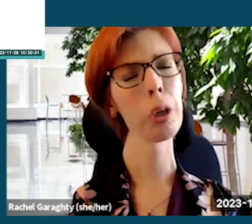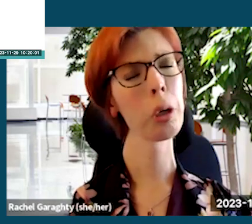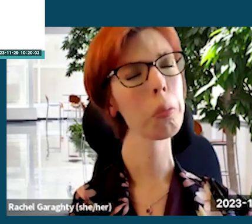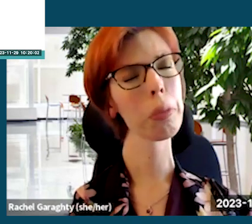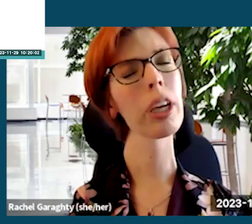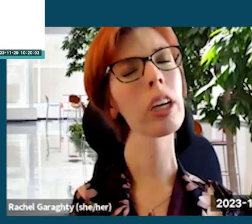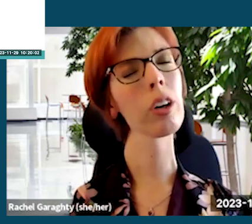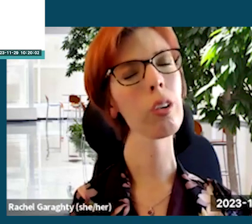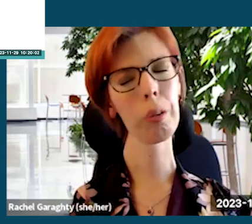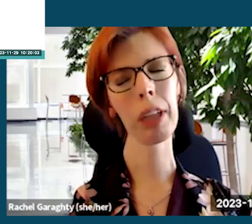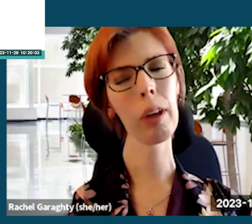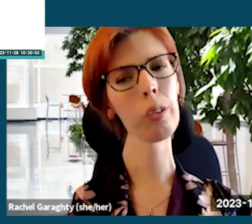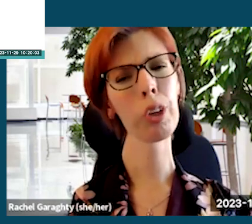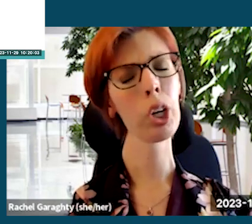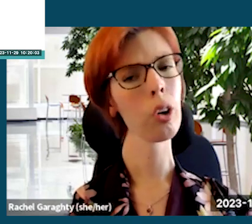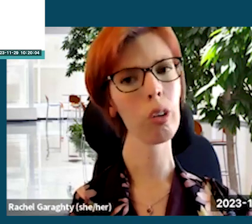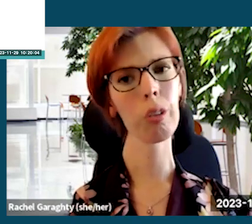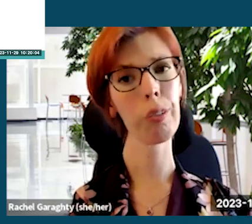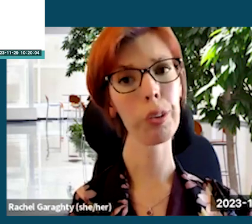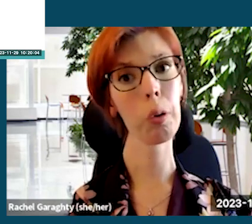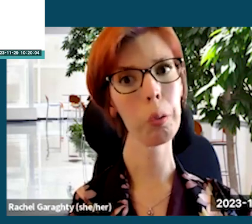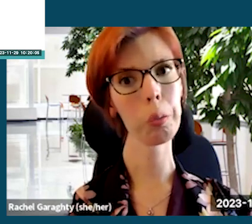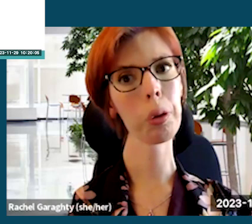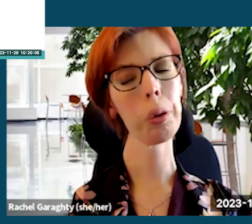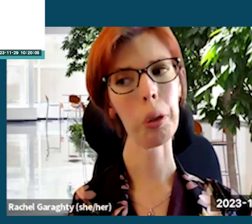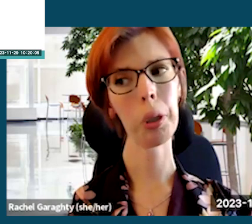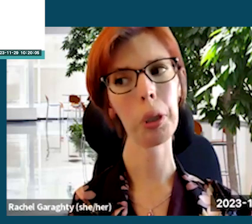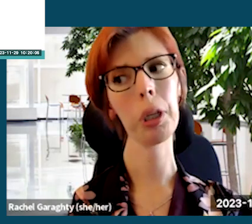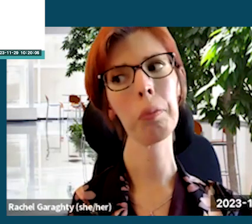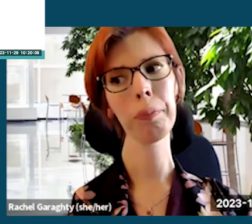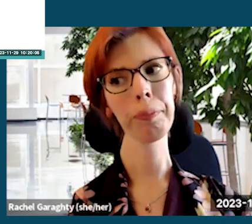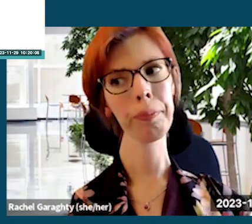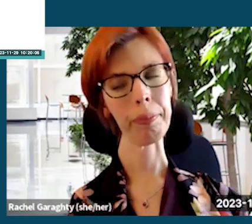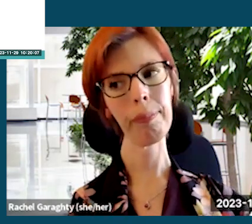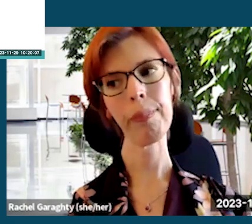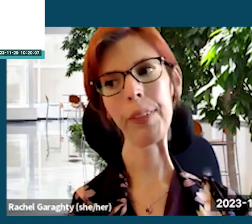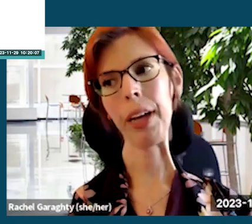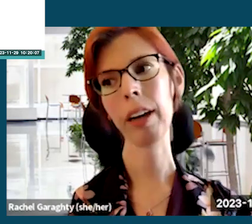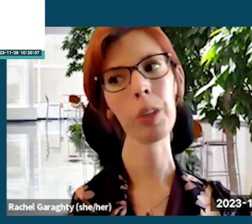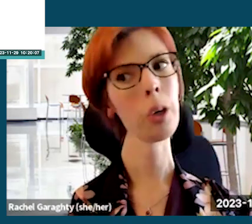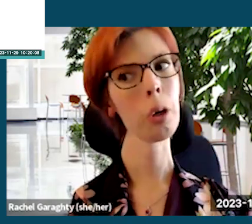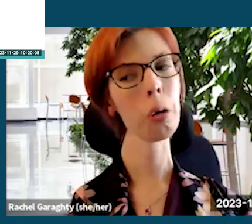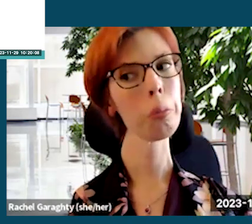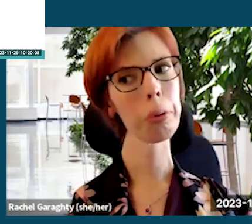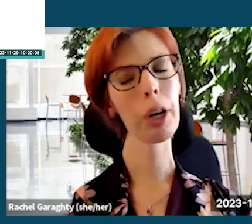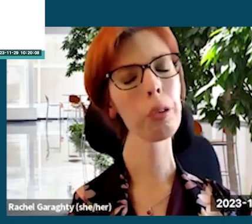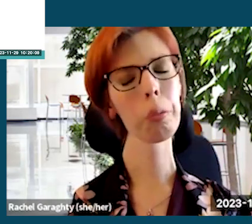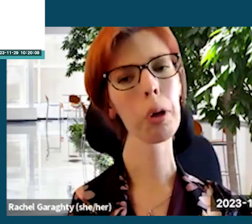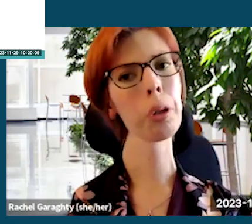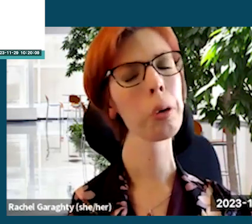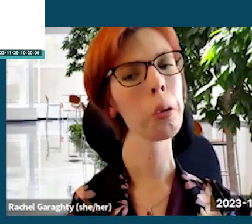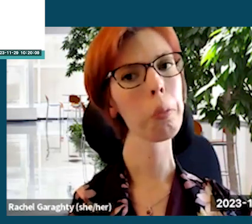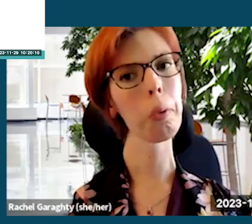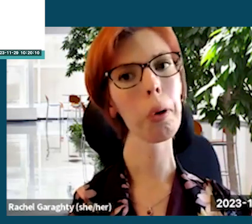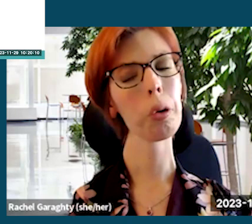as being something that was done for their own good. Prior to